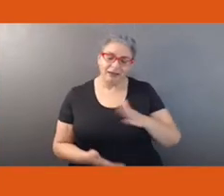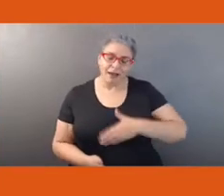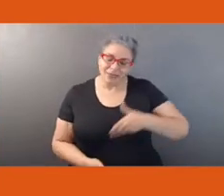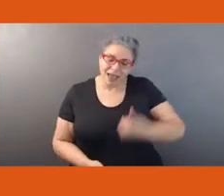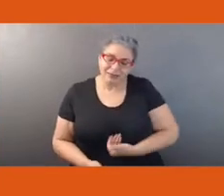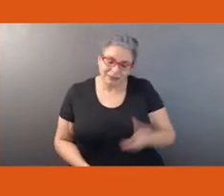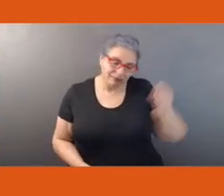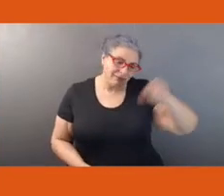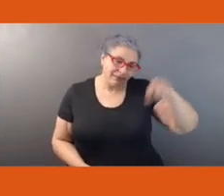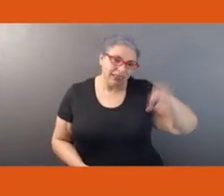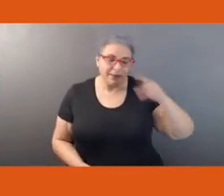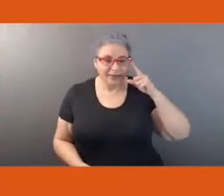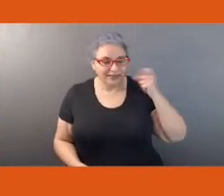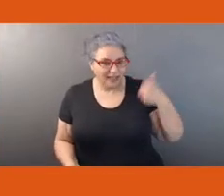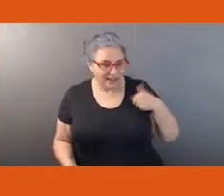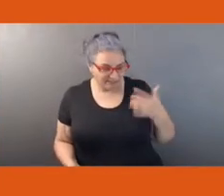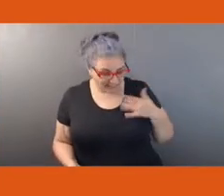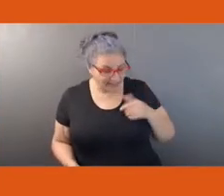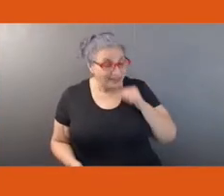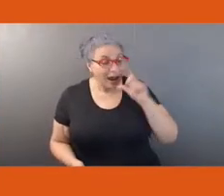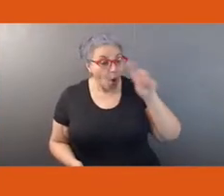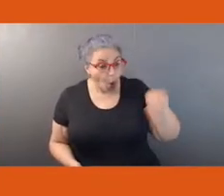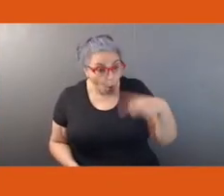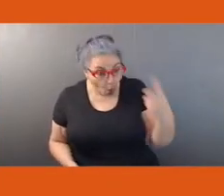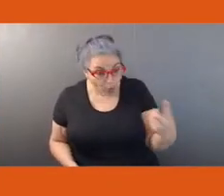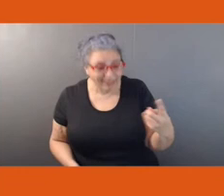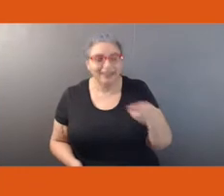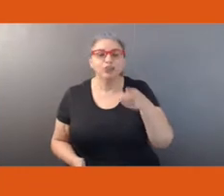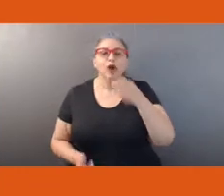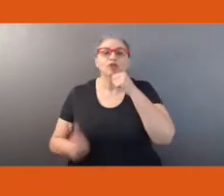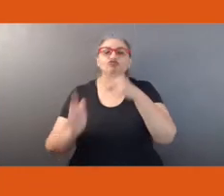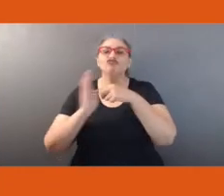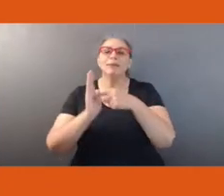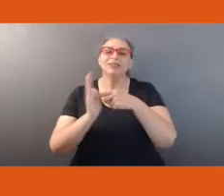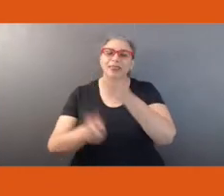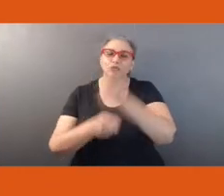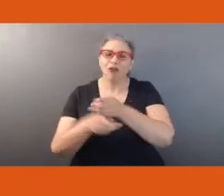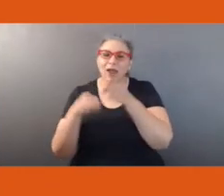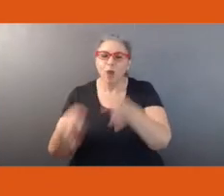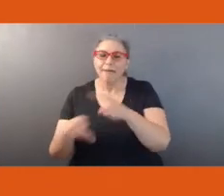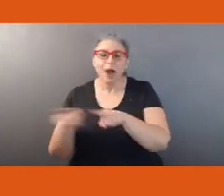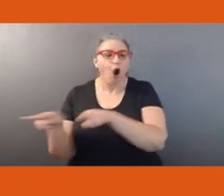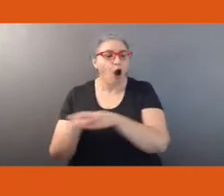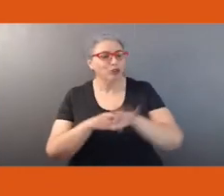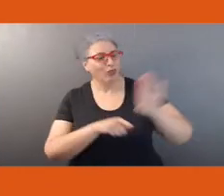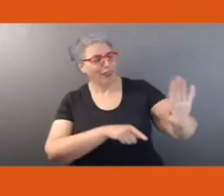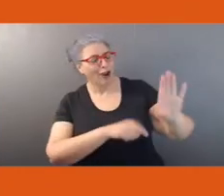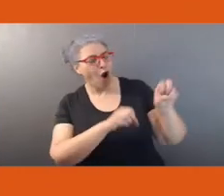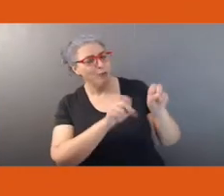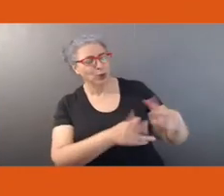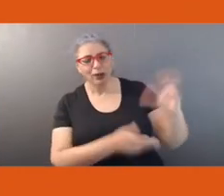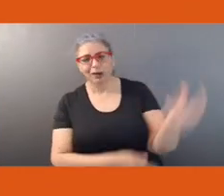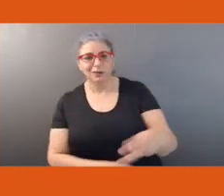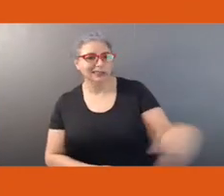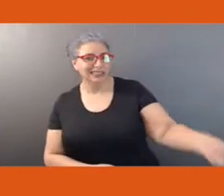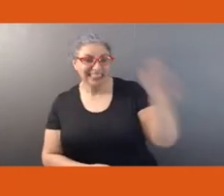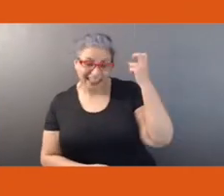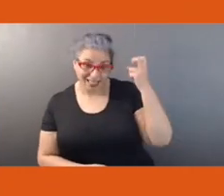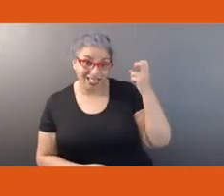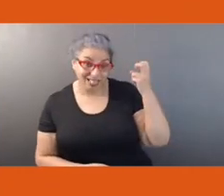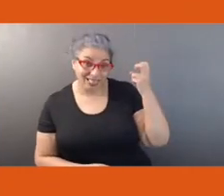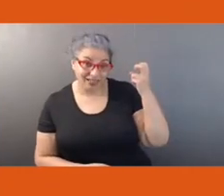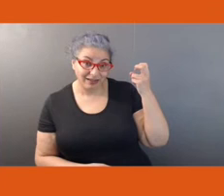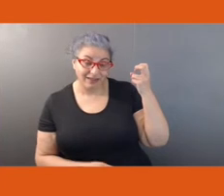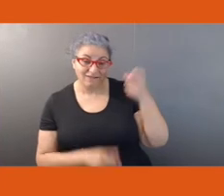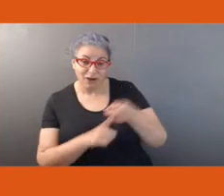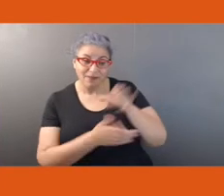me, because I feel like not only are you misrepresenting someone on screen, you're taking away an opportunity from someone